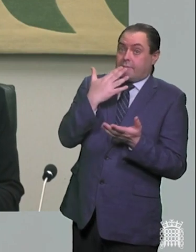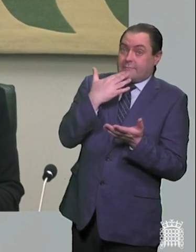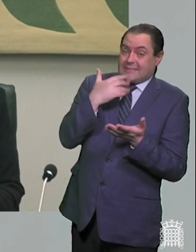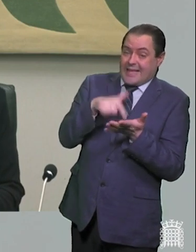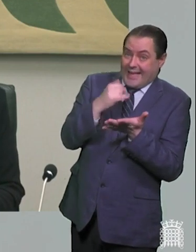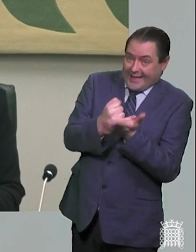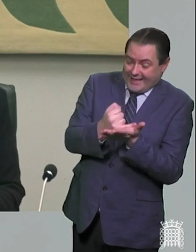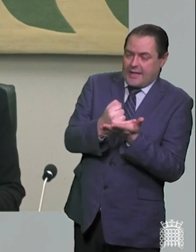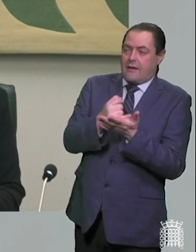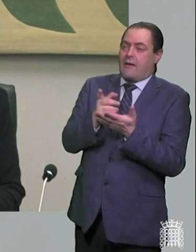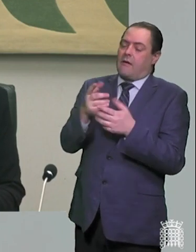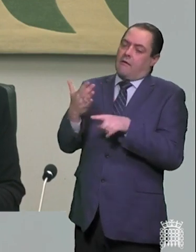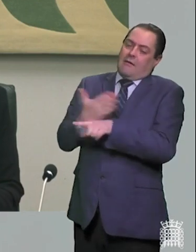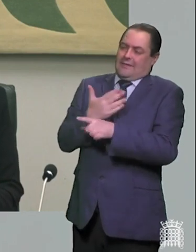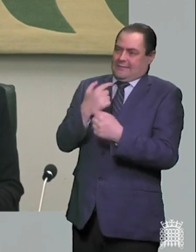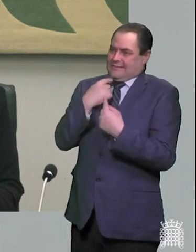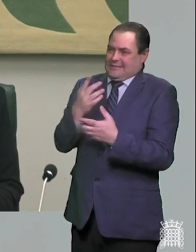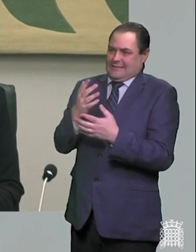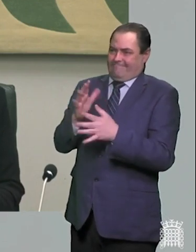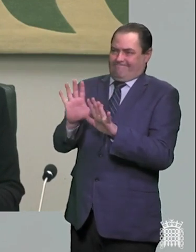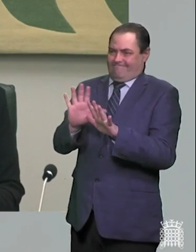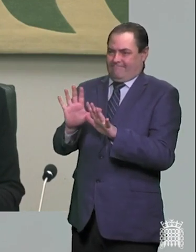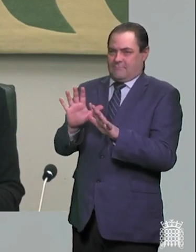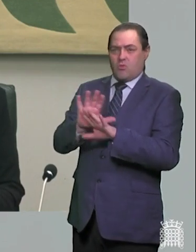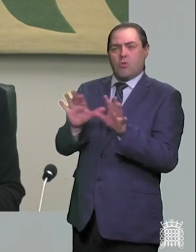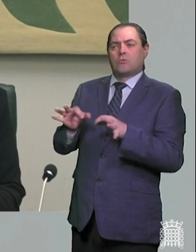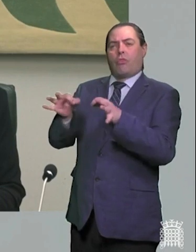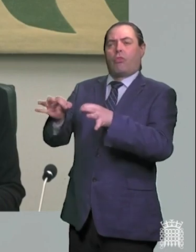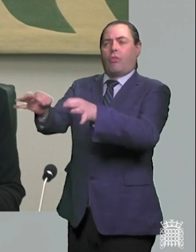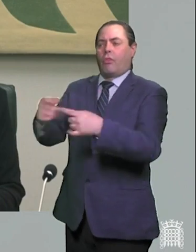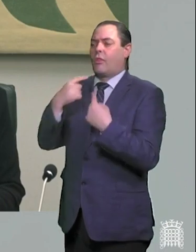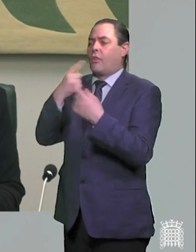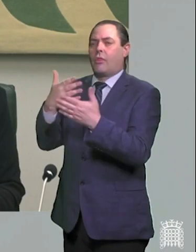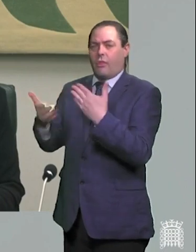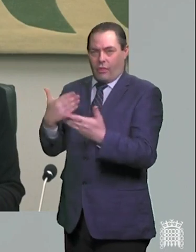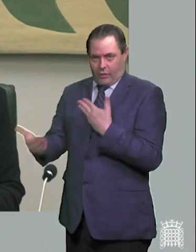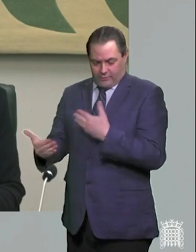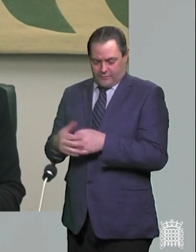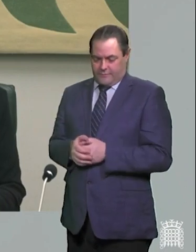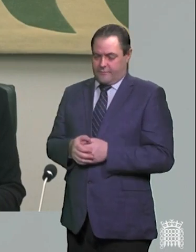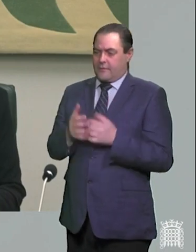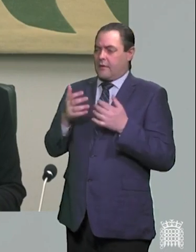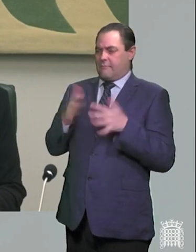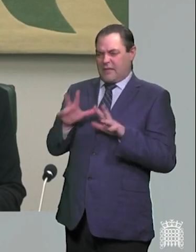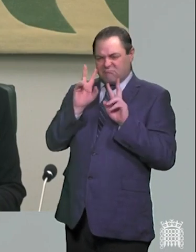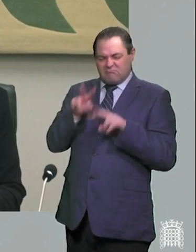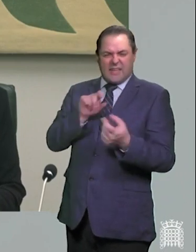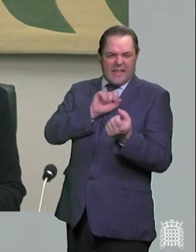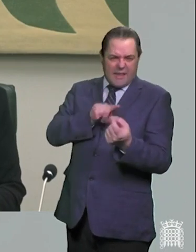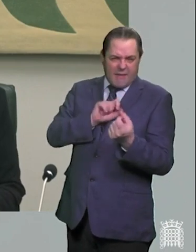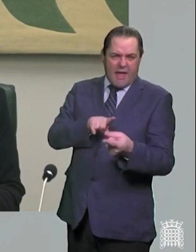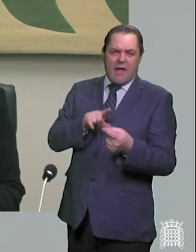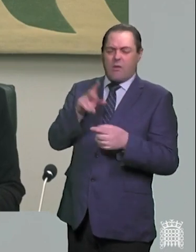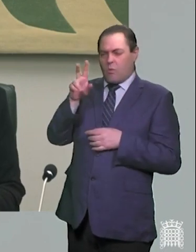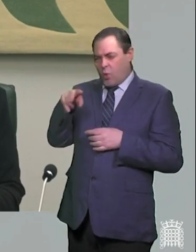considered evidence supplied by the government, including emails, WhatsApp messages, and photos taken at the time,